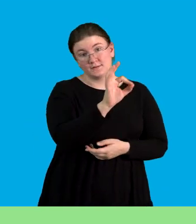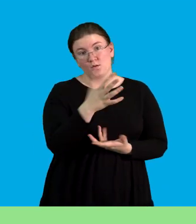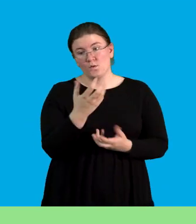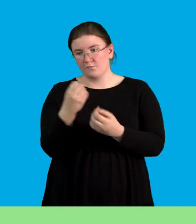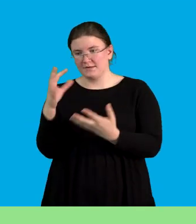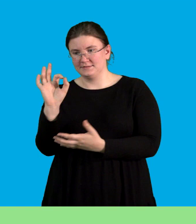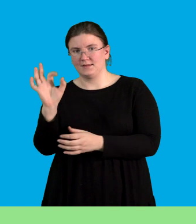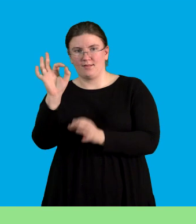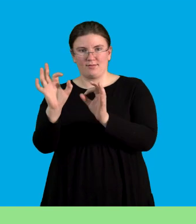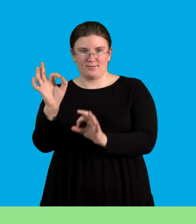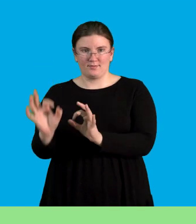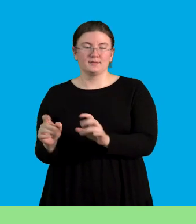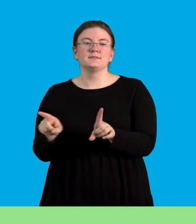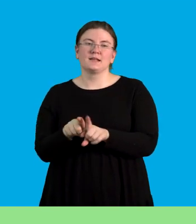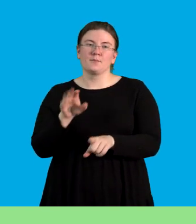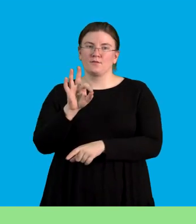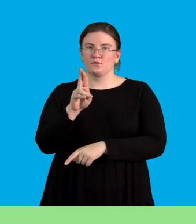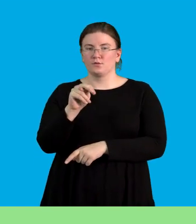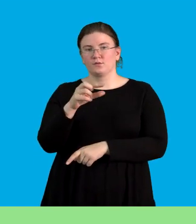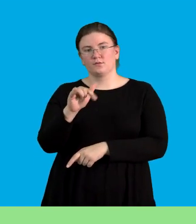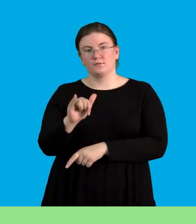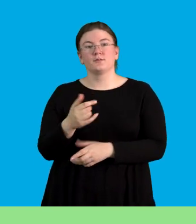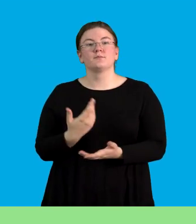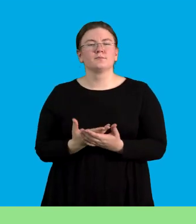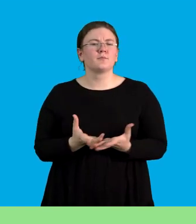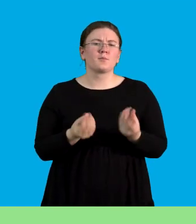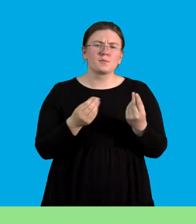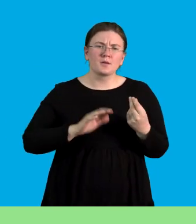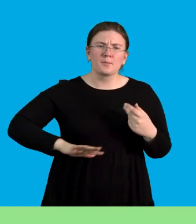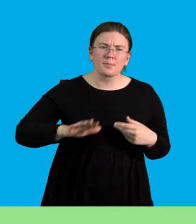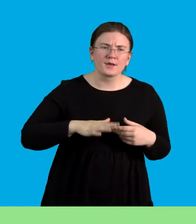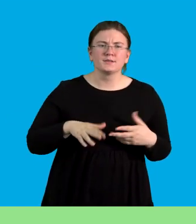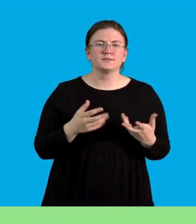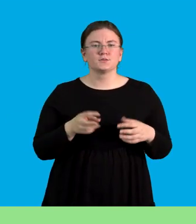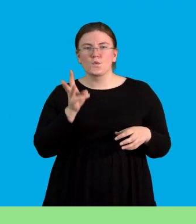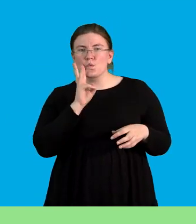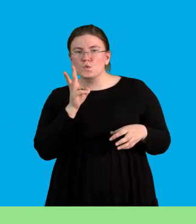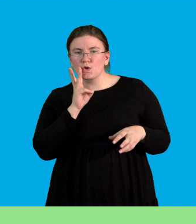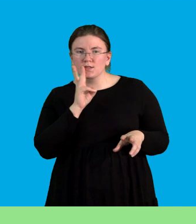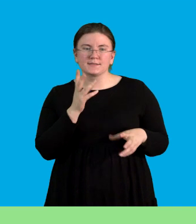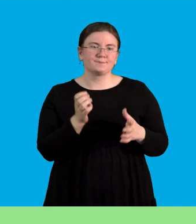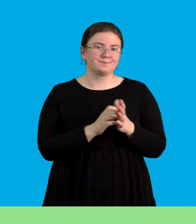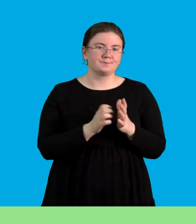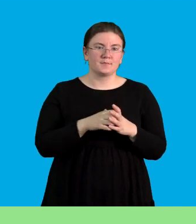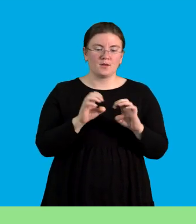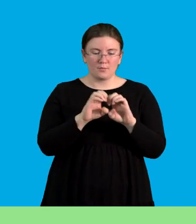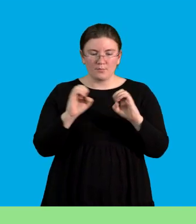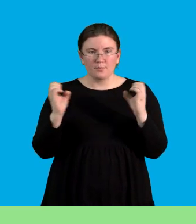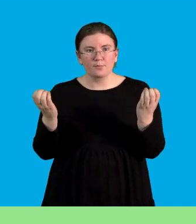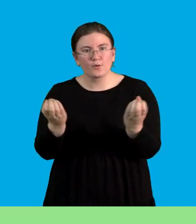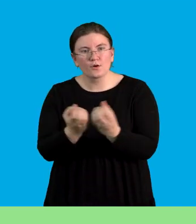or multicellular, just like fungi. And they can be found in areas such as ponds, rivers,